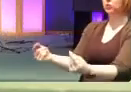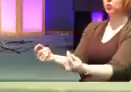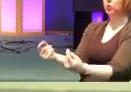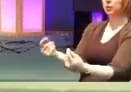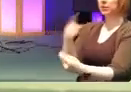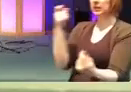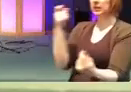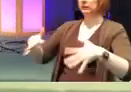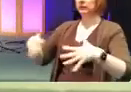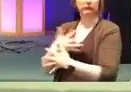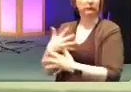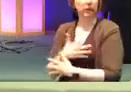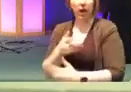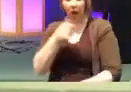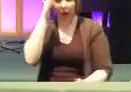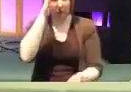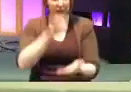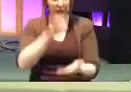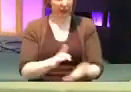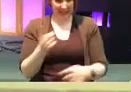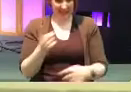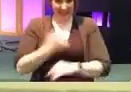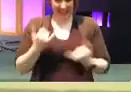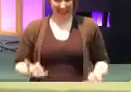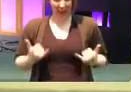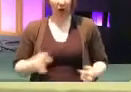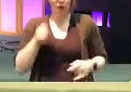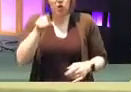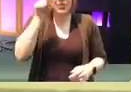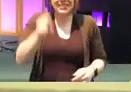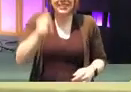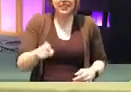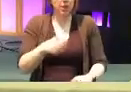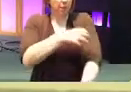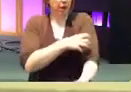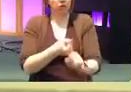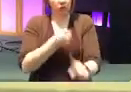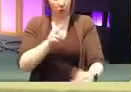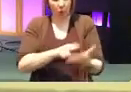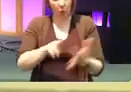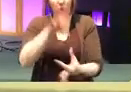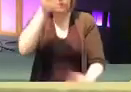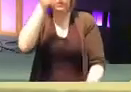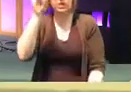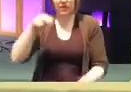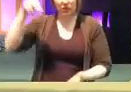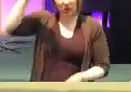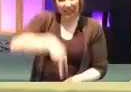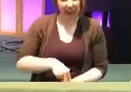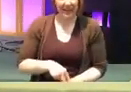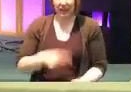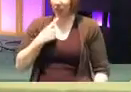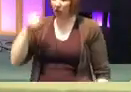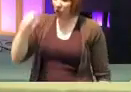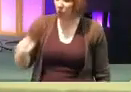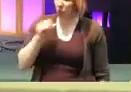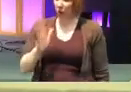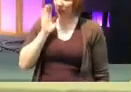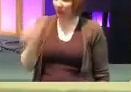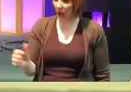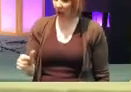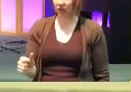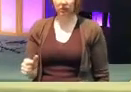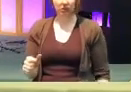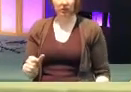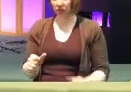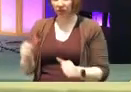and intimidation. And I believe the days now that you need a power from the Holy Spirit, that you stand and say, you will not go any further